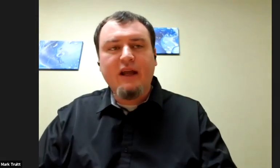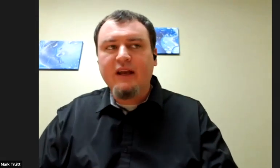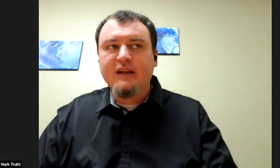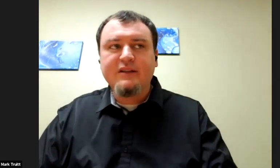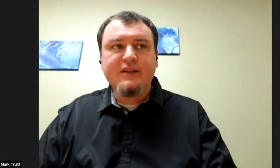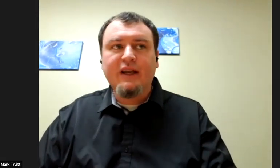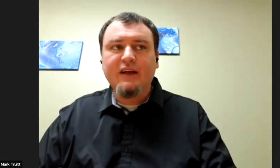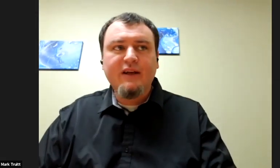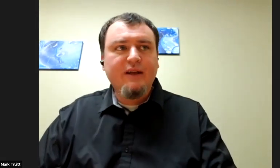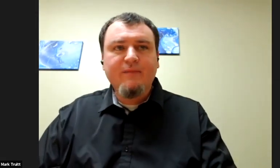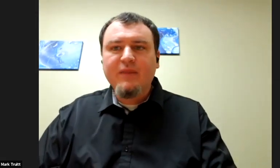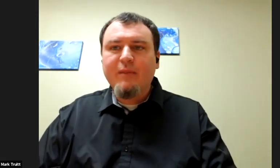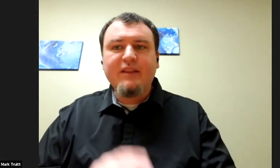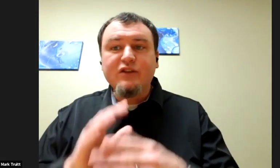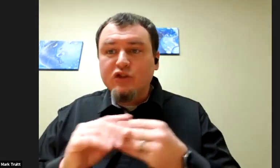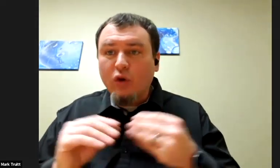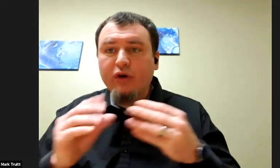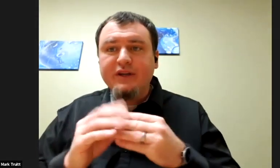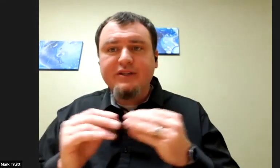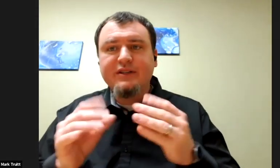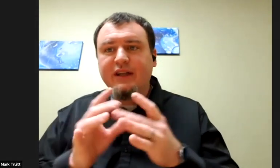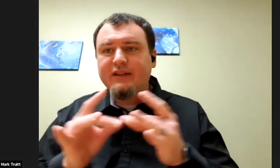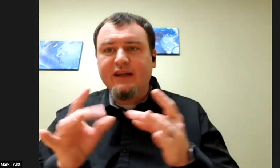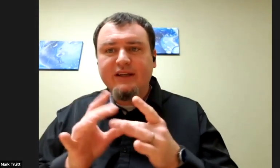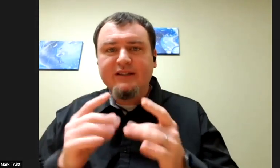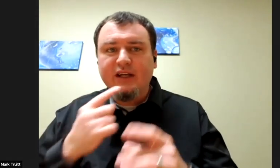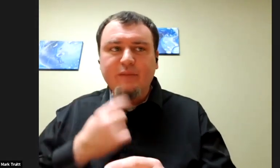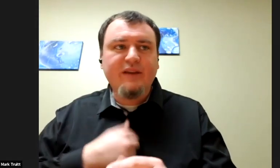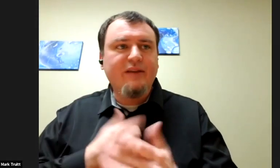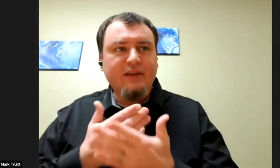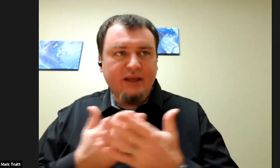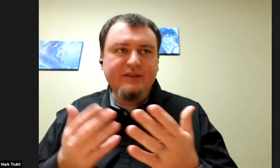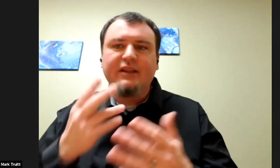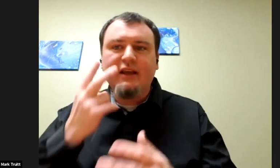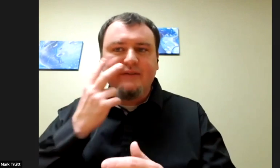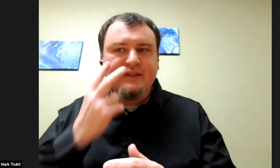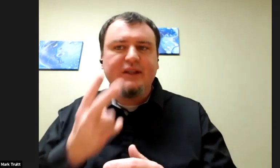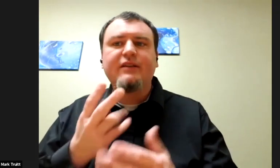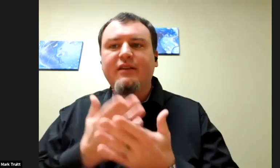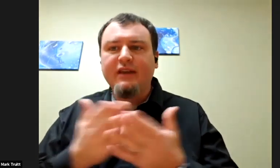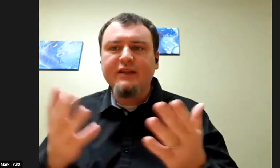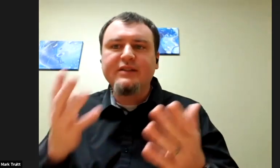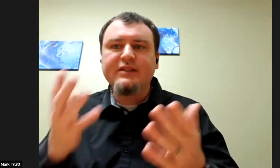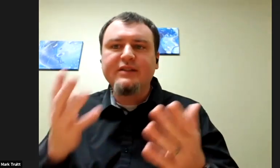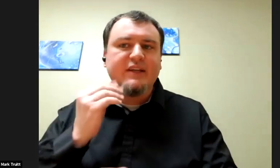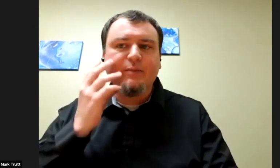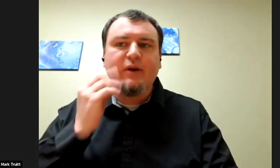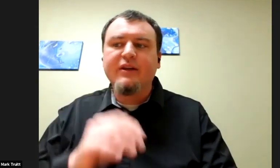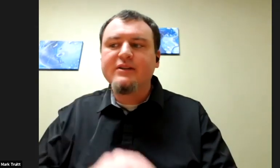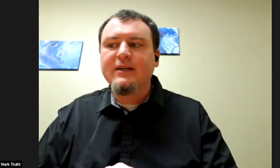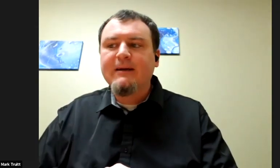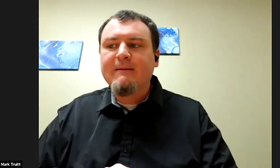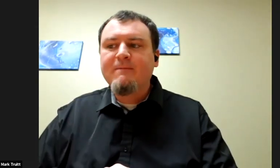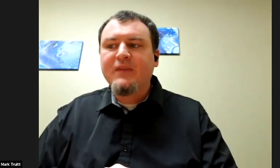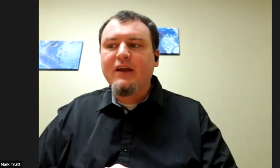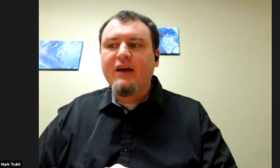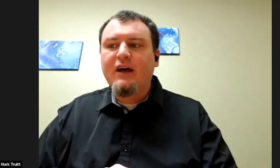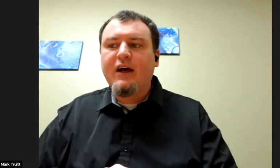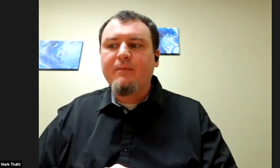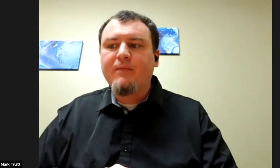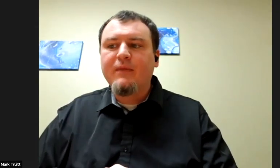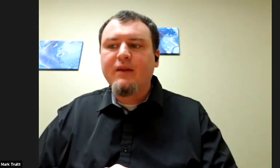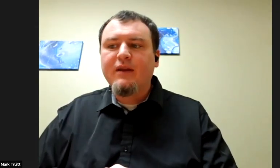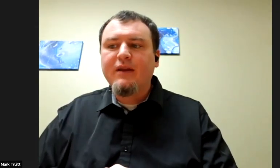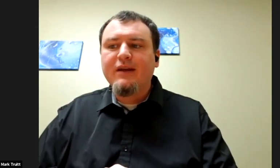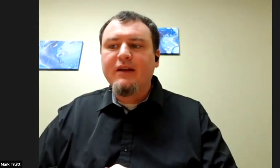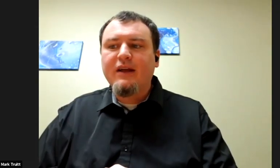people, and it's like, man, the stories that they tell me, the things that they've seen, the things that they've experienced.